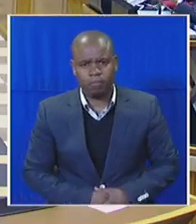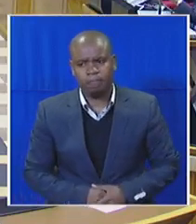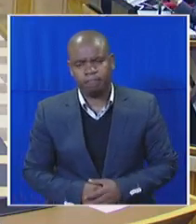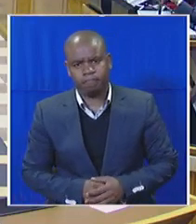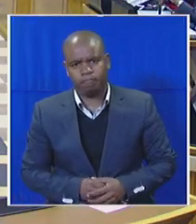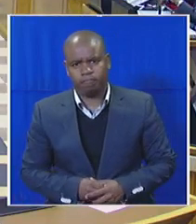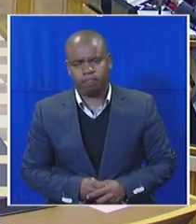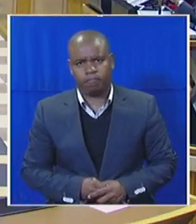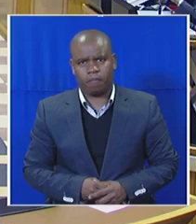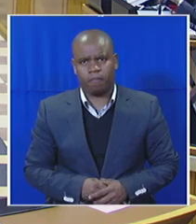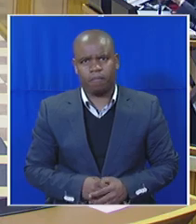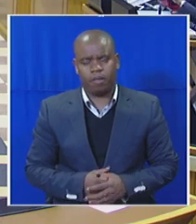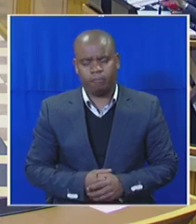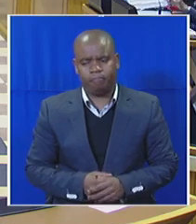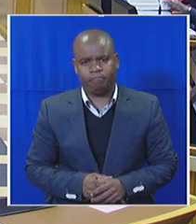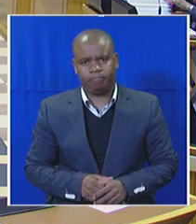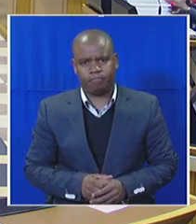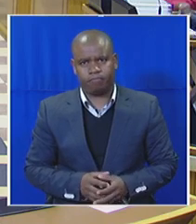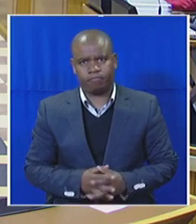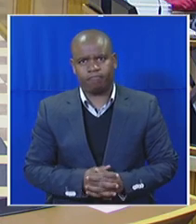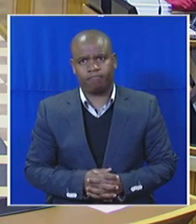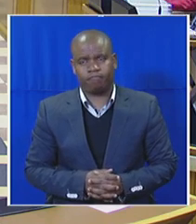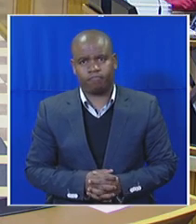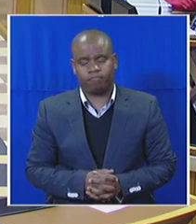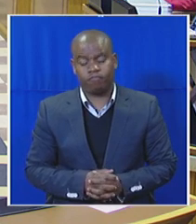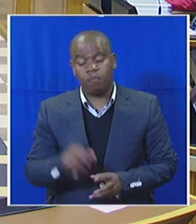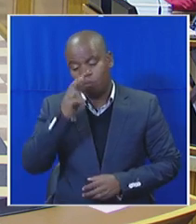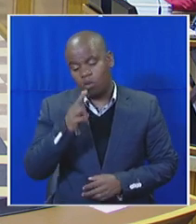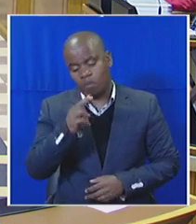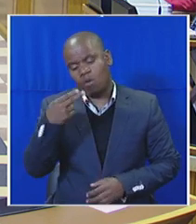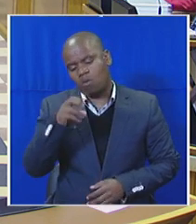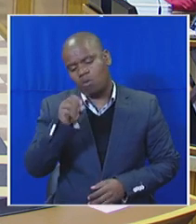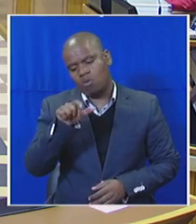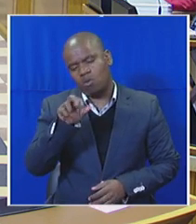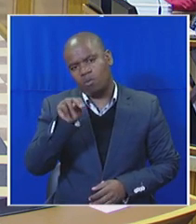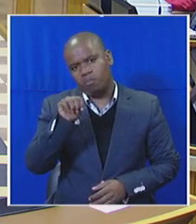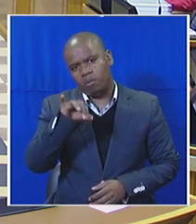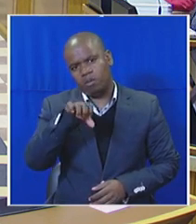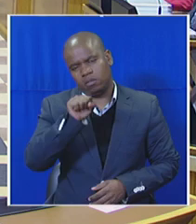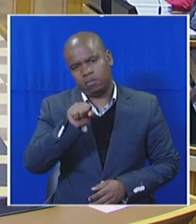The Honorable, Agreed, not so. the Honorable Holomisa.